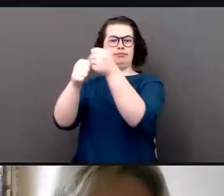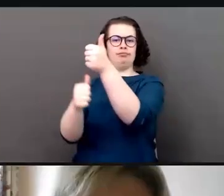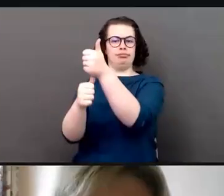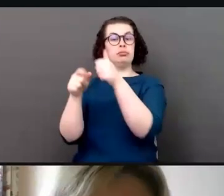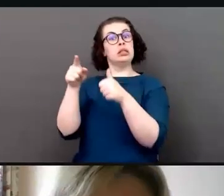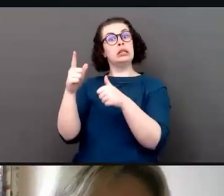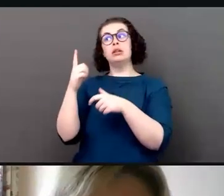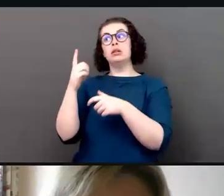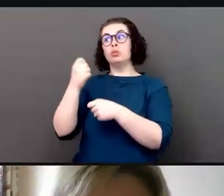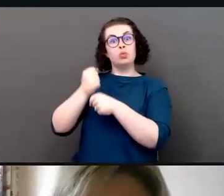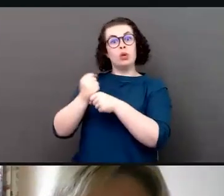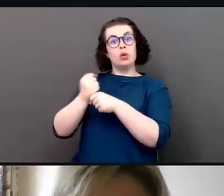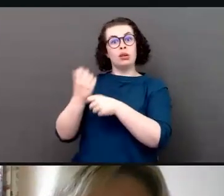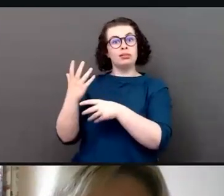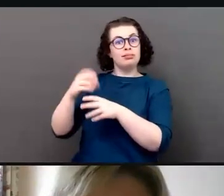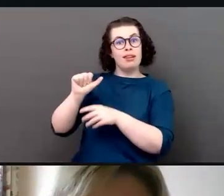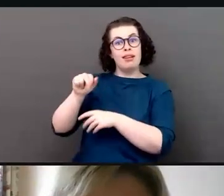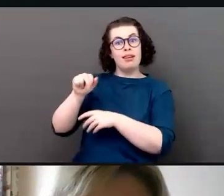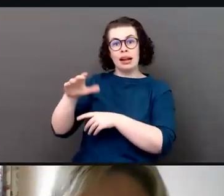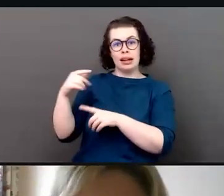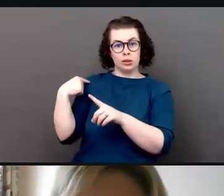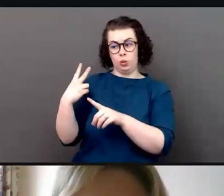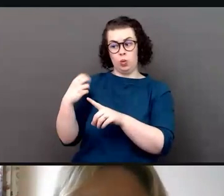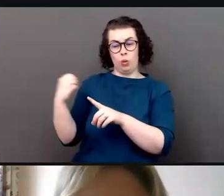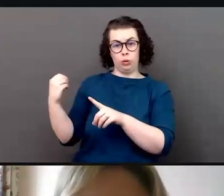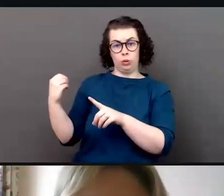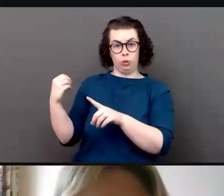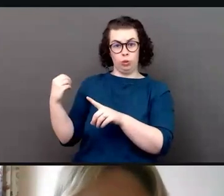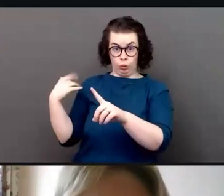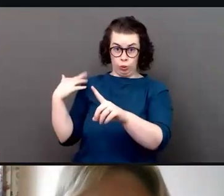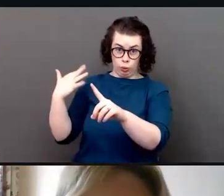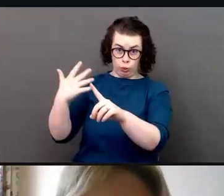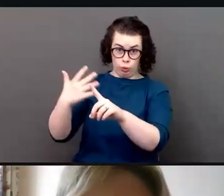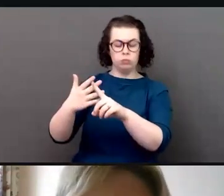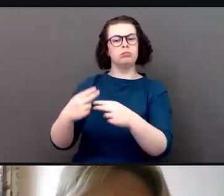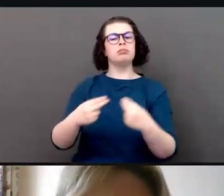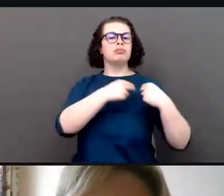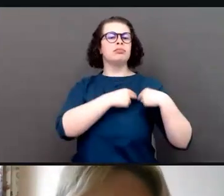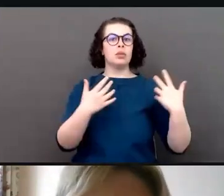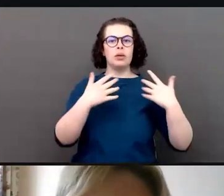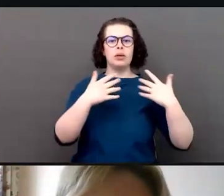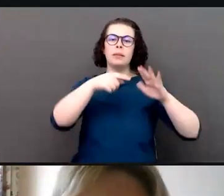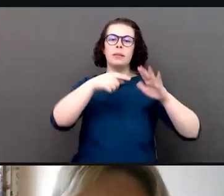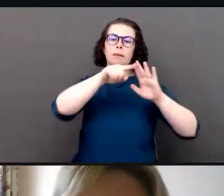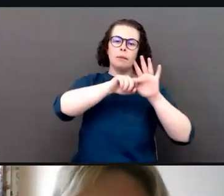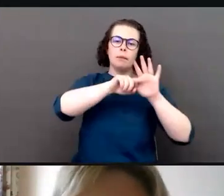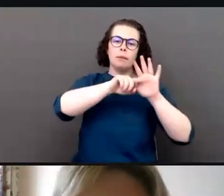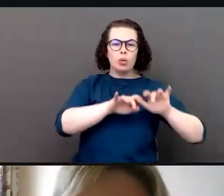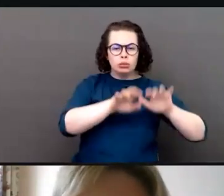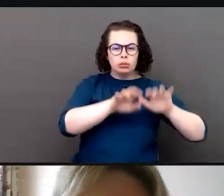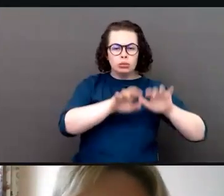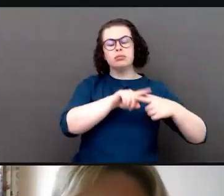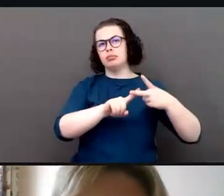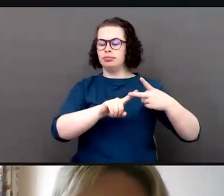2002. First a Program Manager and presently a Senior Manager, Policy and Innovation and Deputy Secretary General. Apart